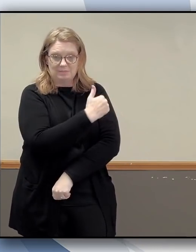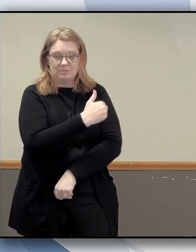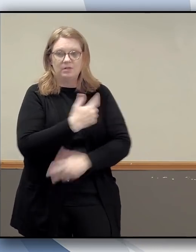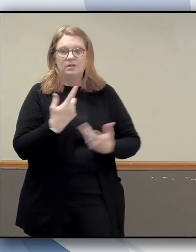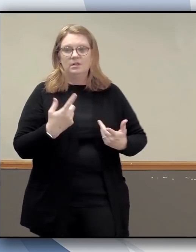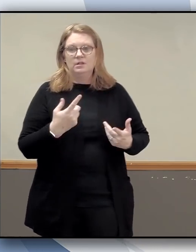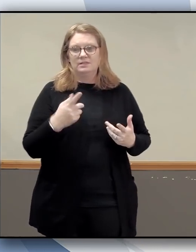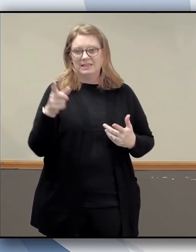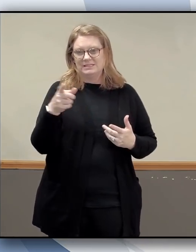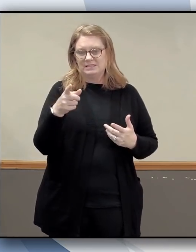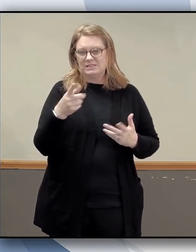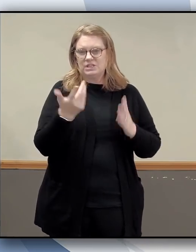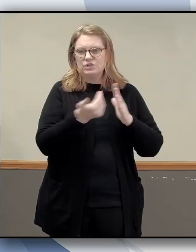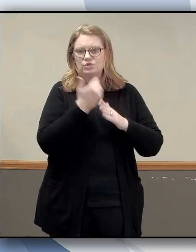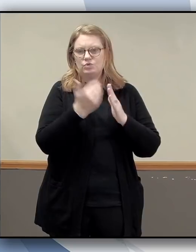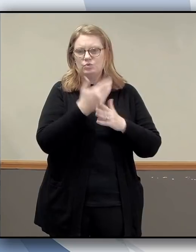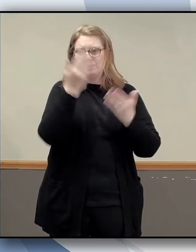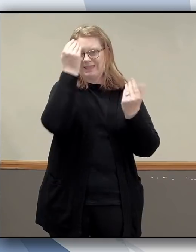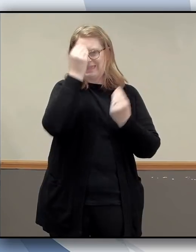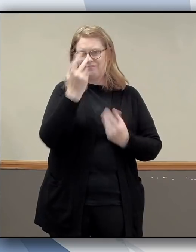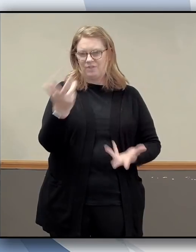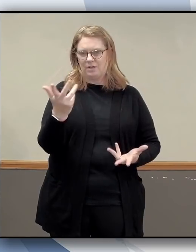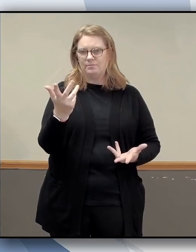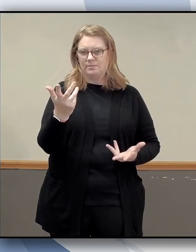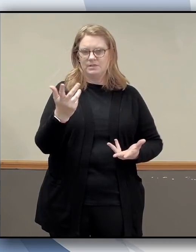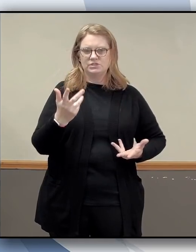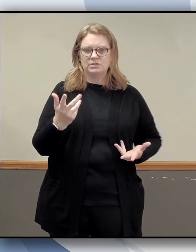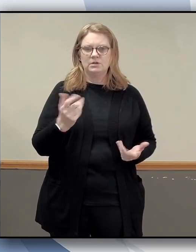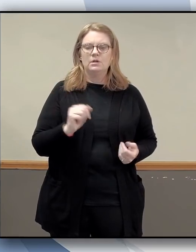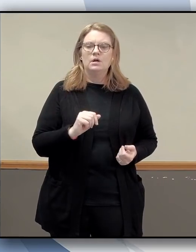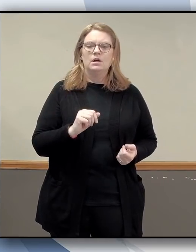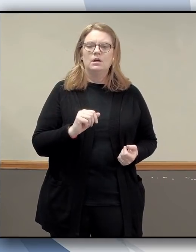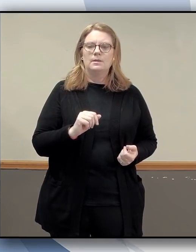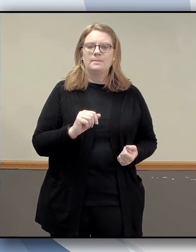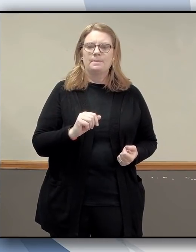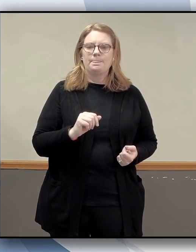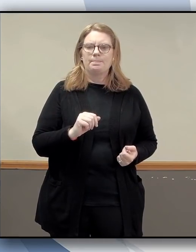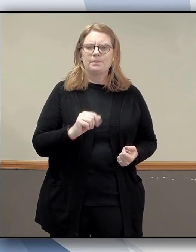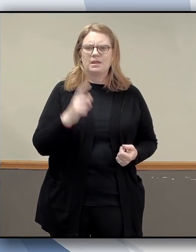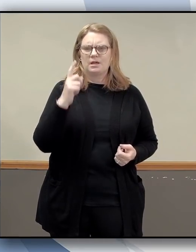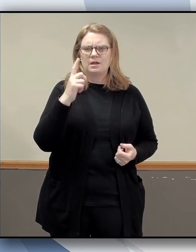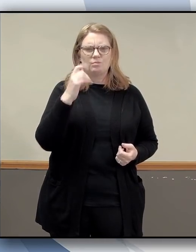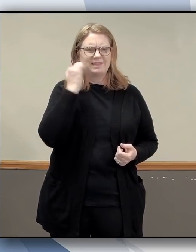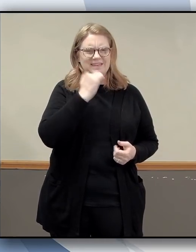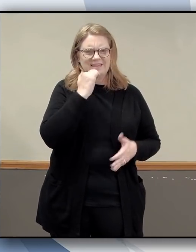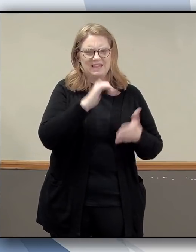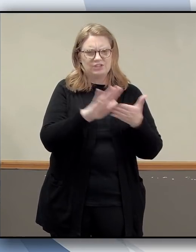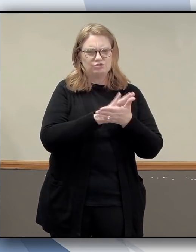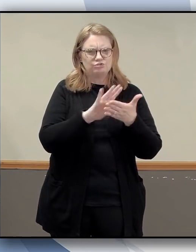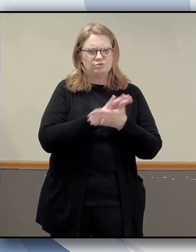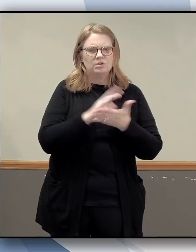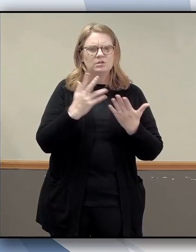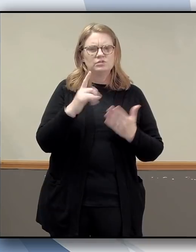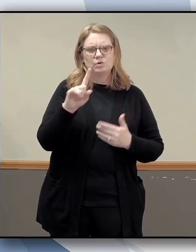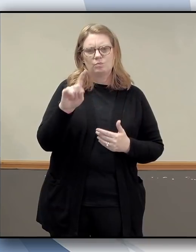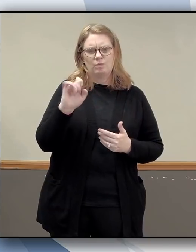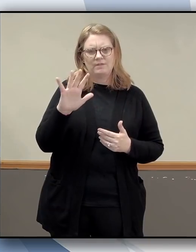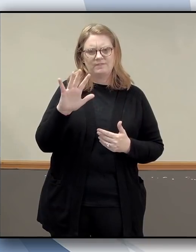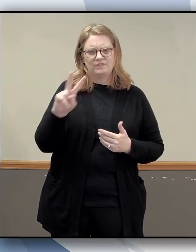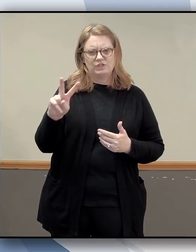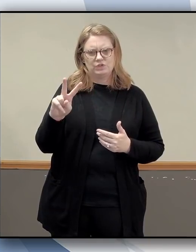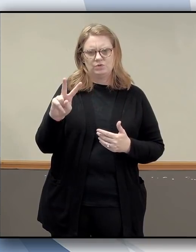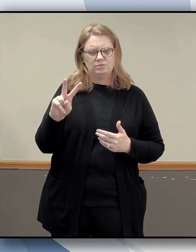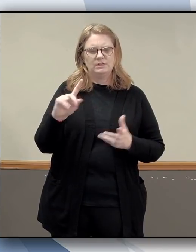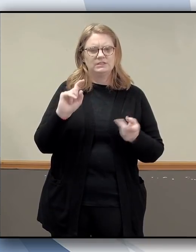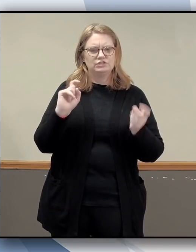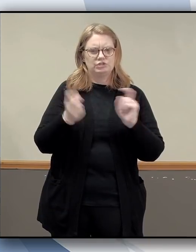is the restated data that gets accumulated. So earlier on one of our daily sheets, it showed 152 as a high. That's been